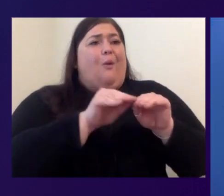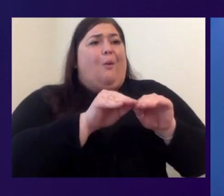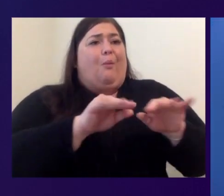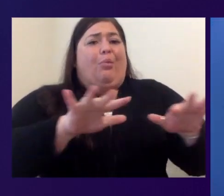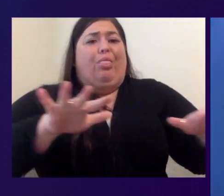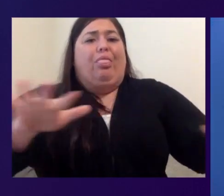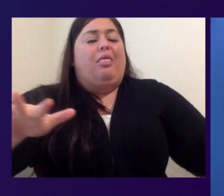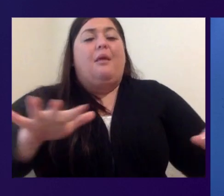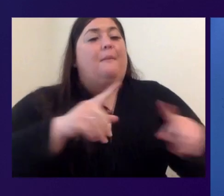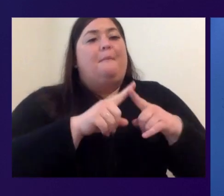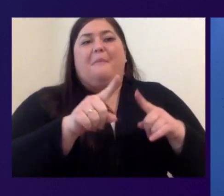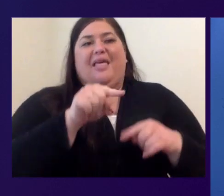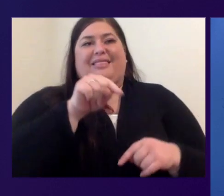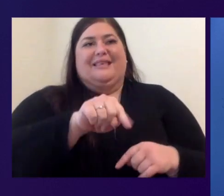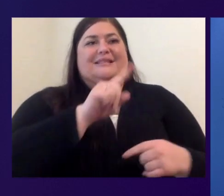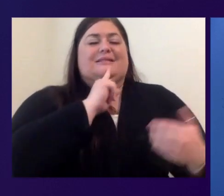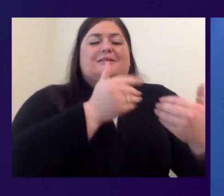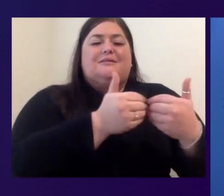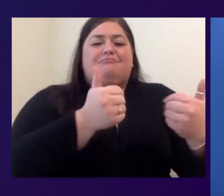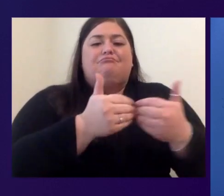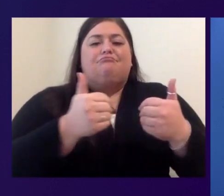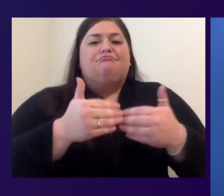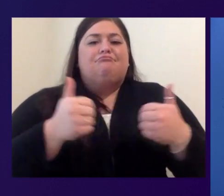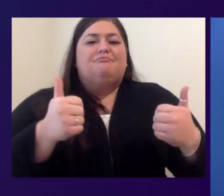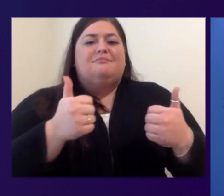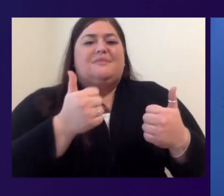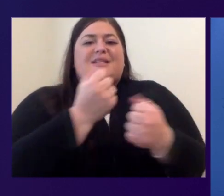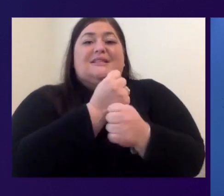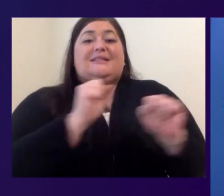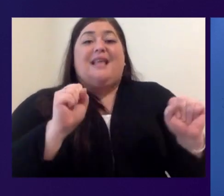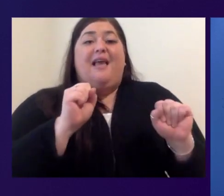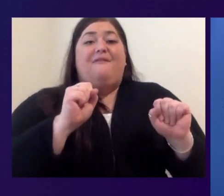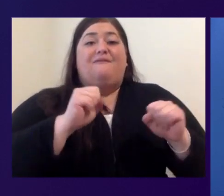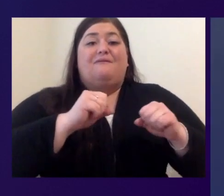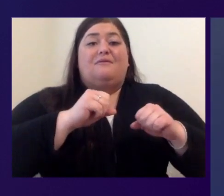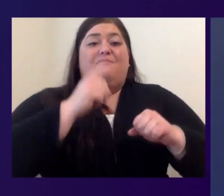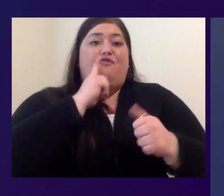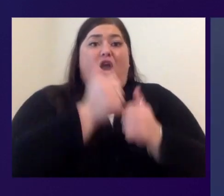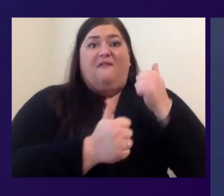from one another for everyone's protection. Now, a lot of people,